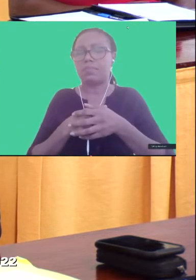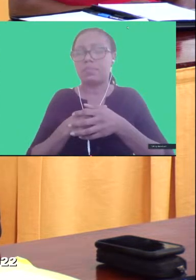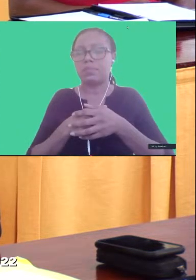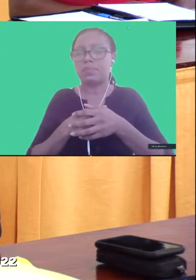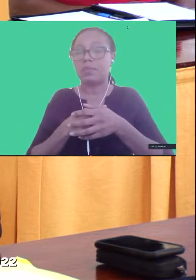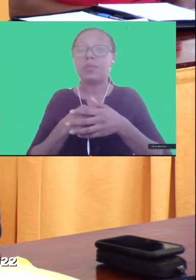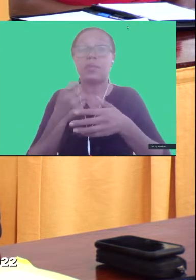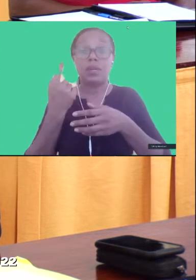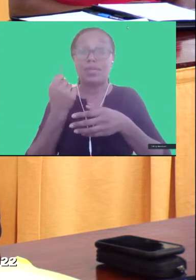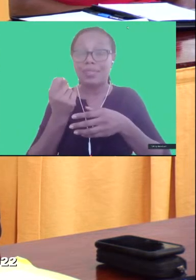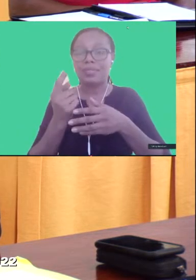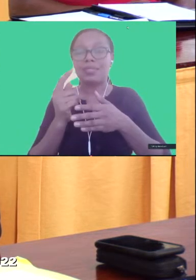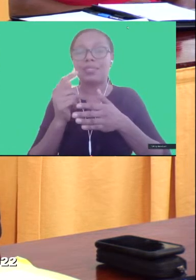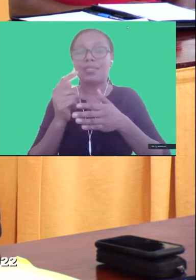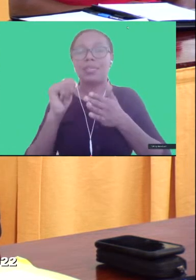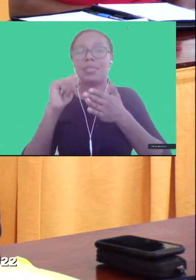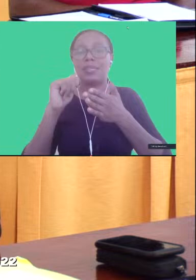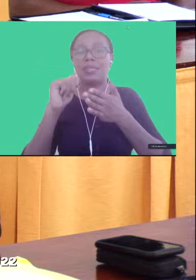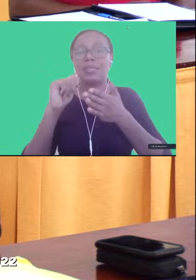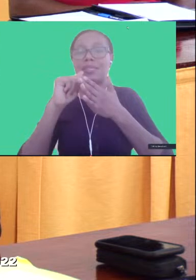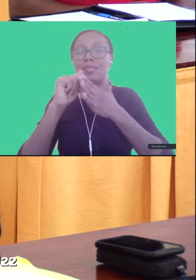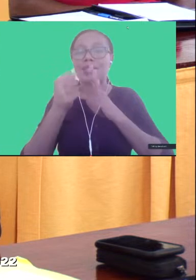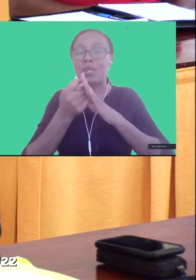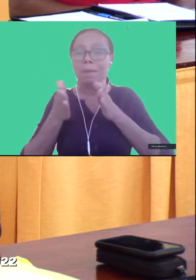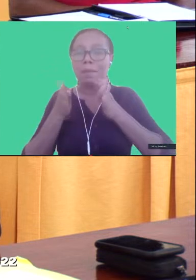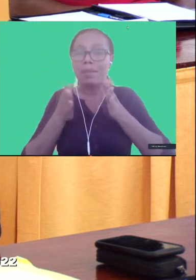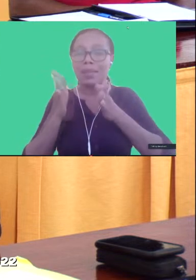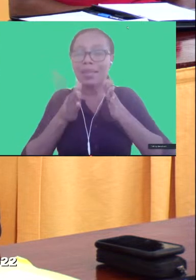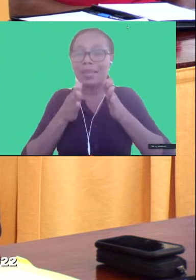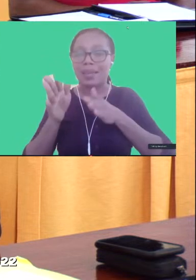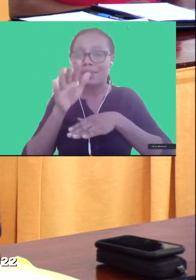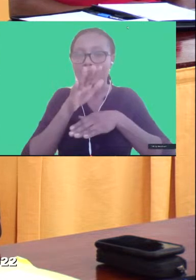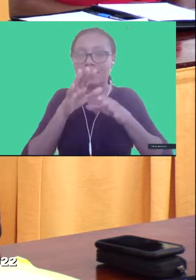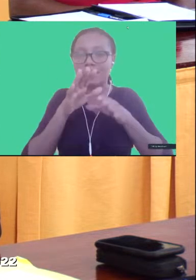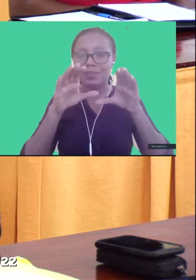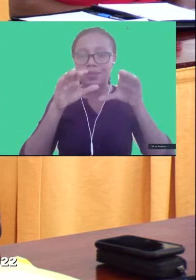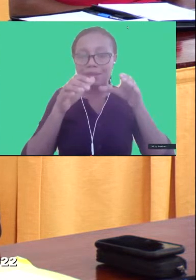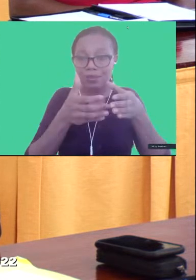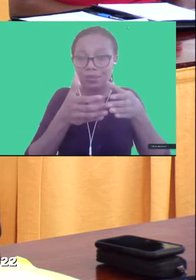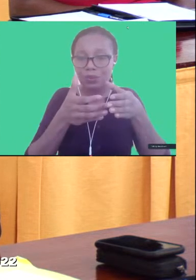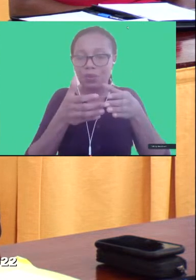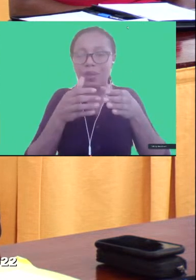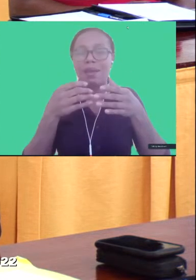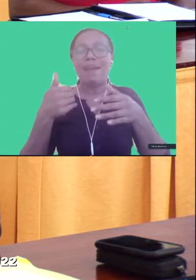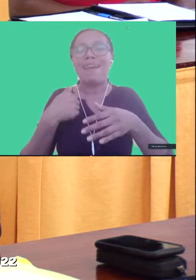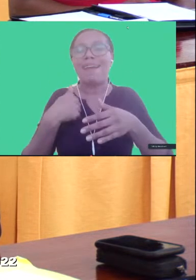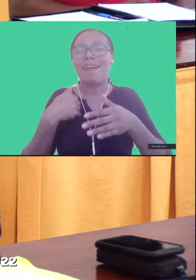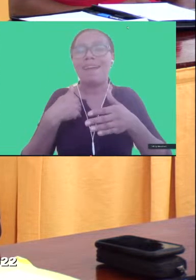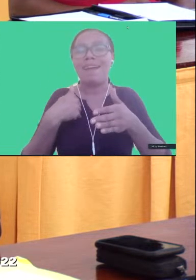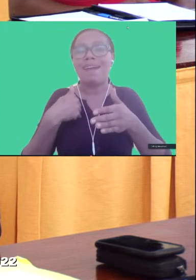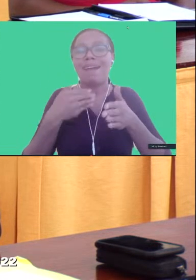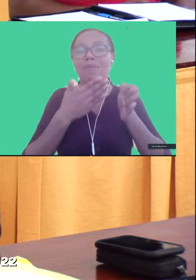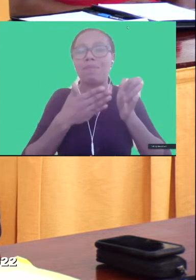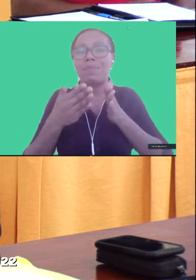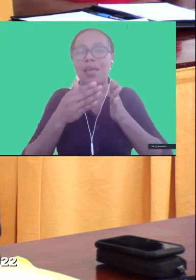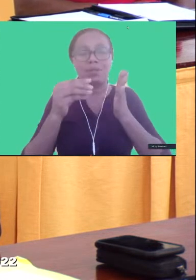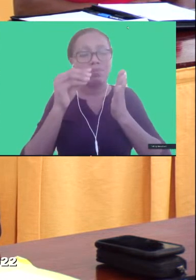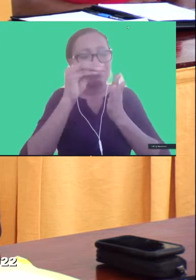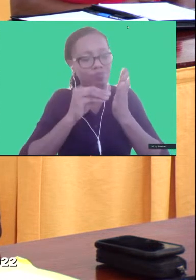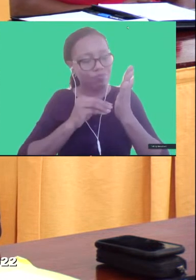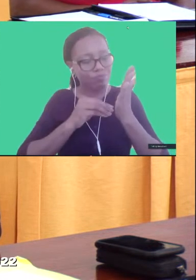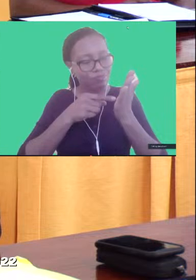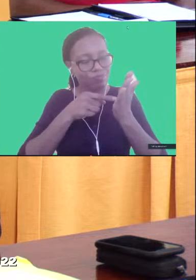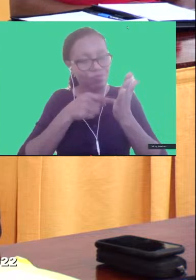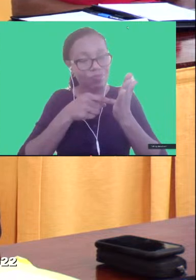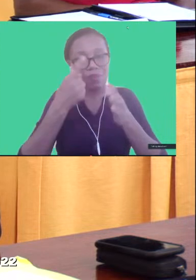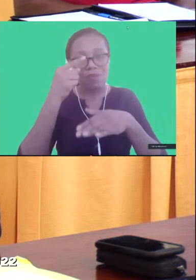plans which exist for the Top Rock area, And again, that is an area which we're looking at. I